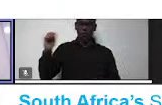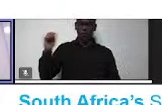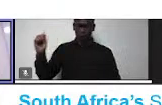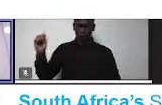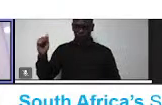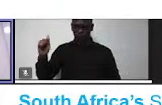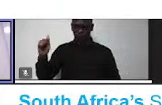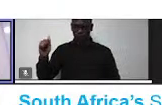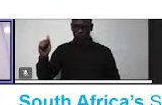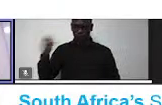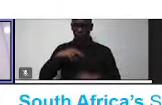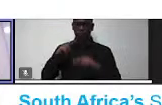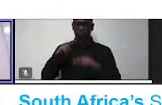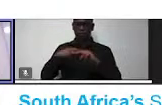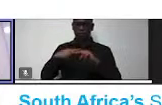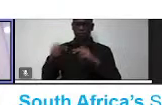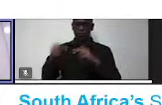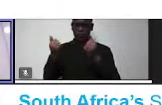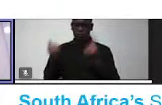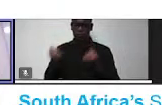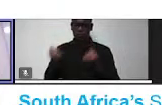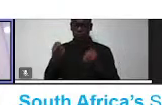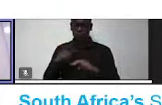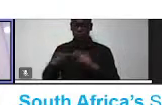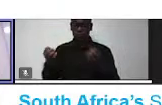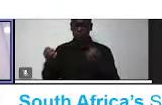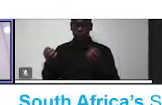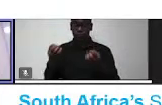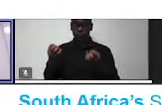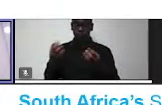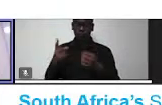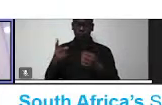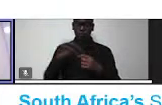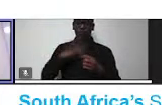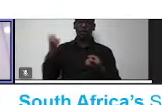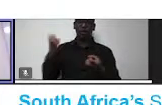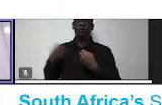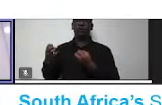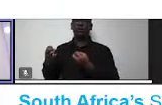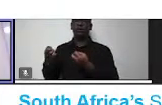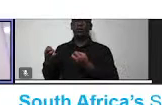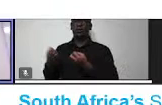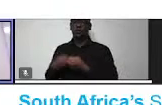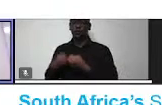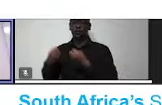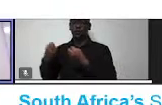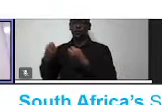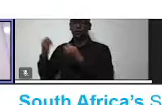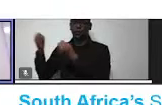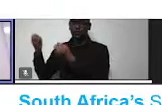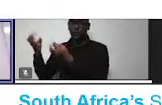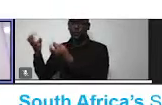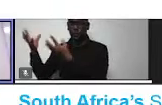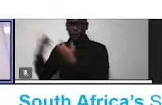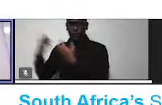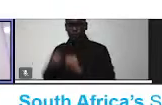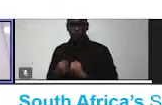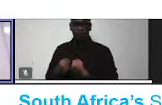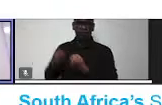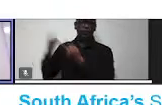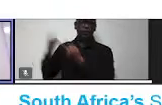it's utilized quite heavily. And our exports rely heavily on AGOA to be competitive in the United States.